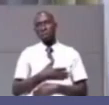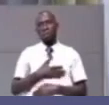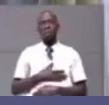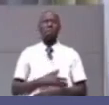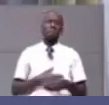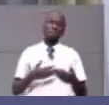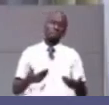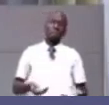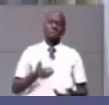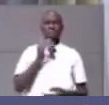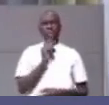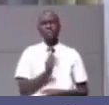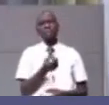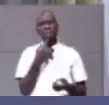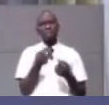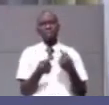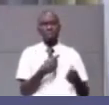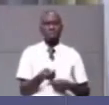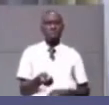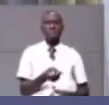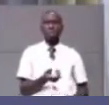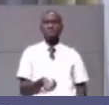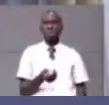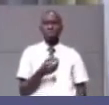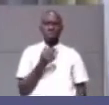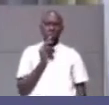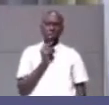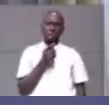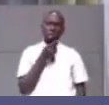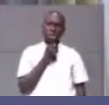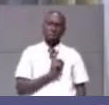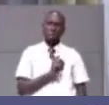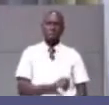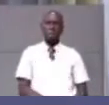Please, the Speaker is speaking. You must hear me in silence.